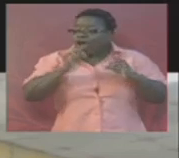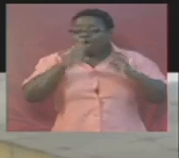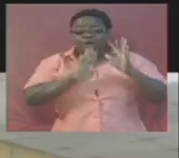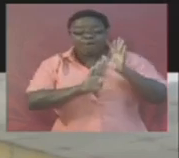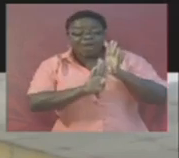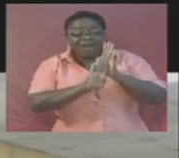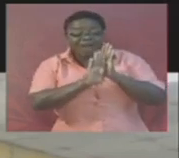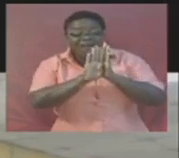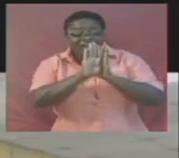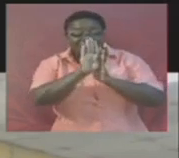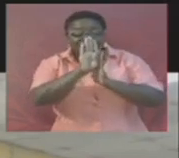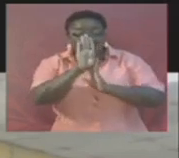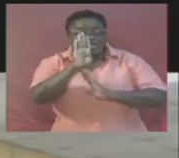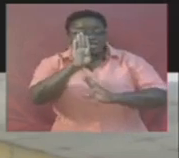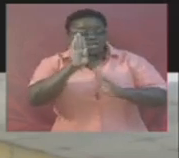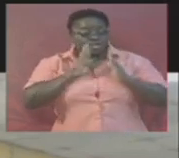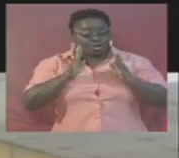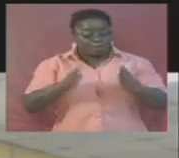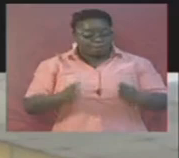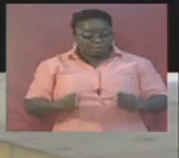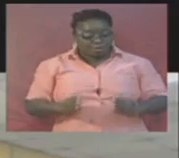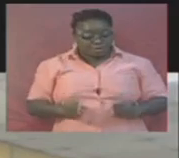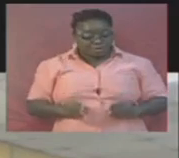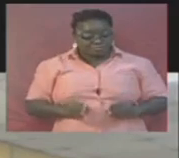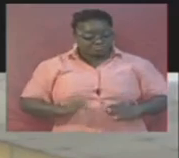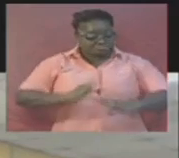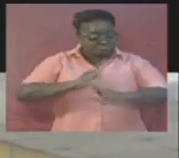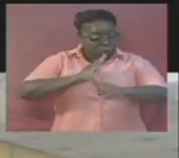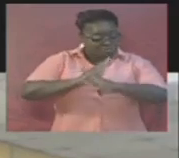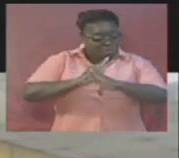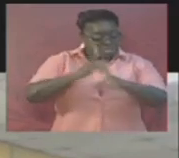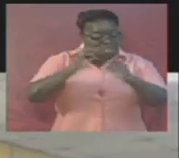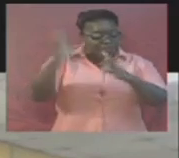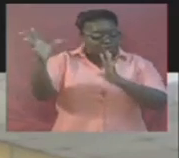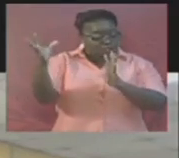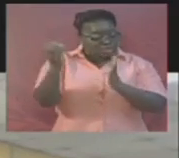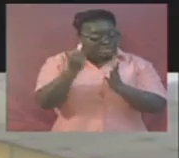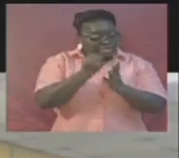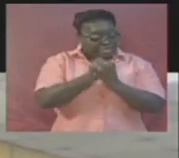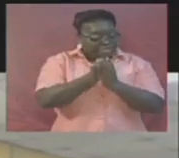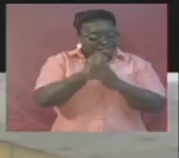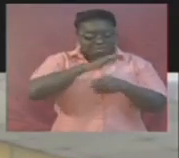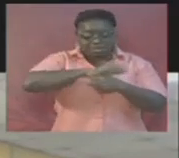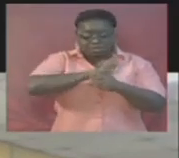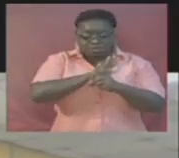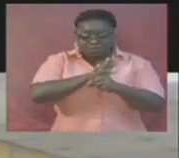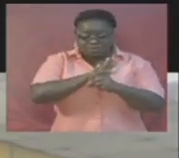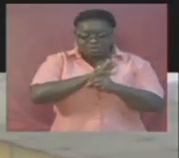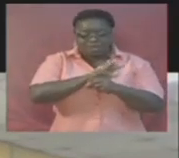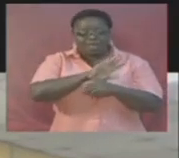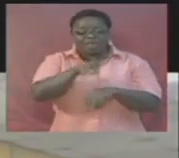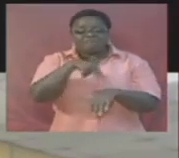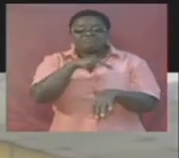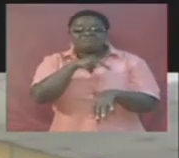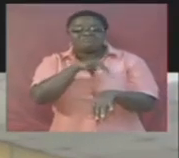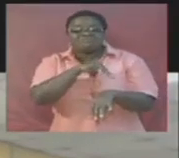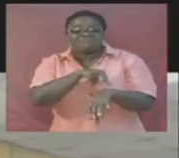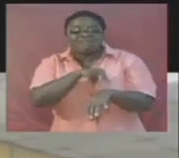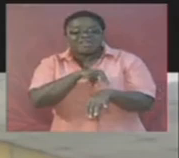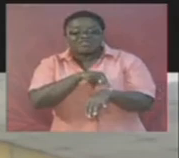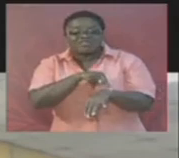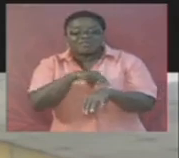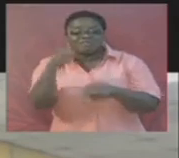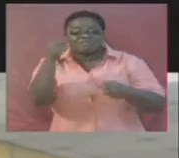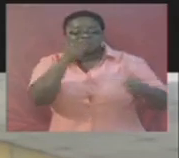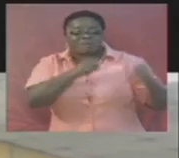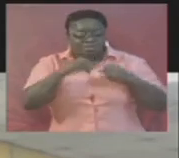body's immunity can reach if you do happen to contract the virus and develop natural immunity? So that's